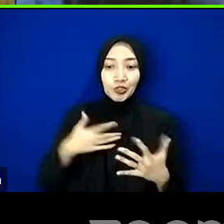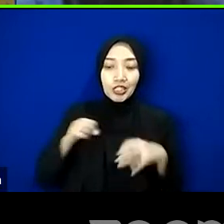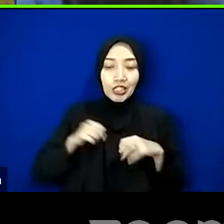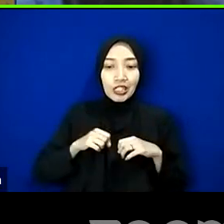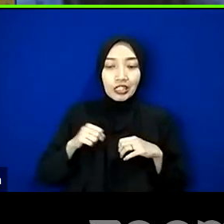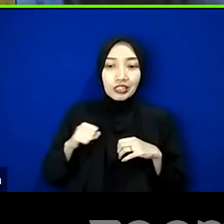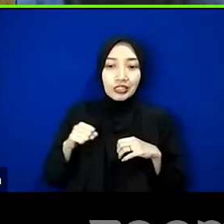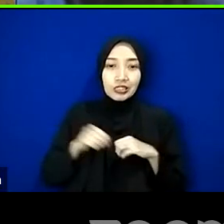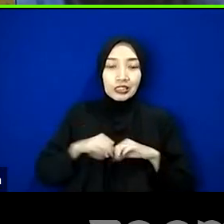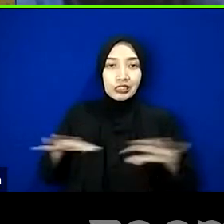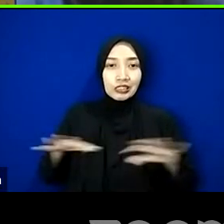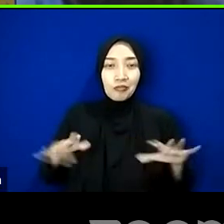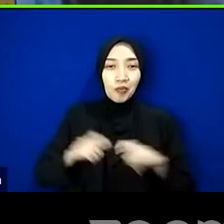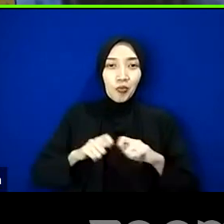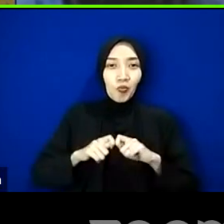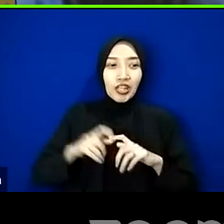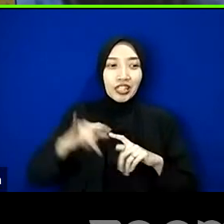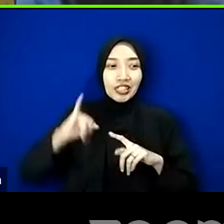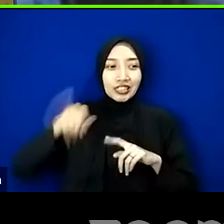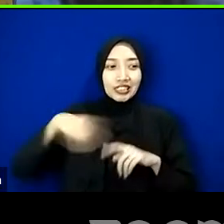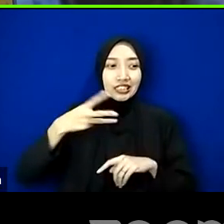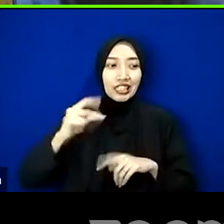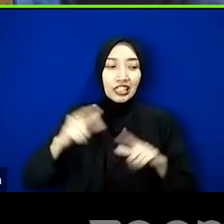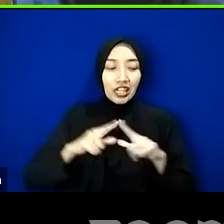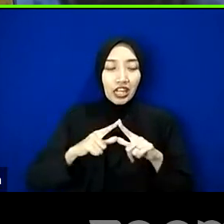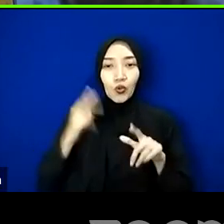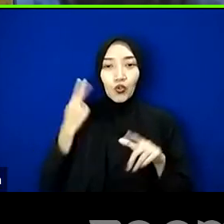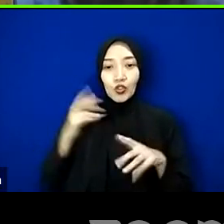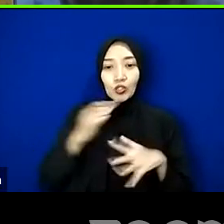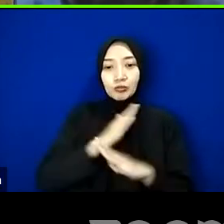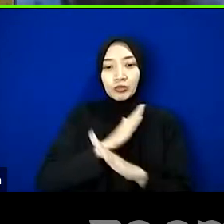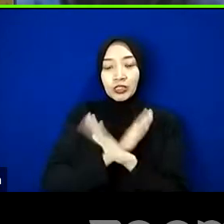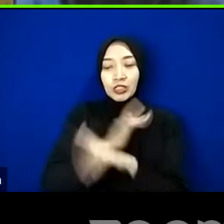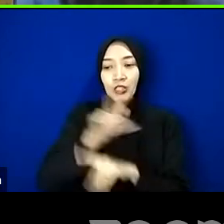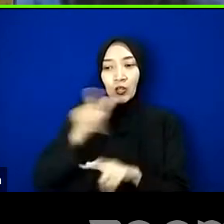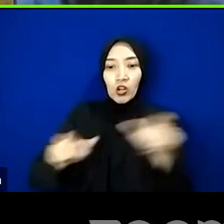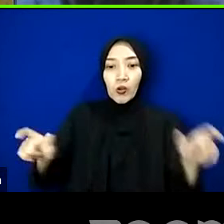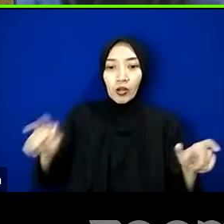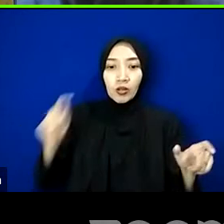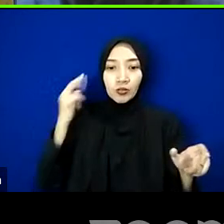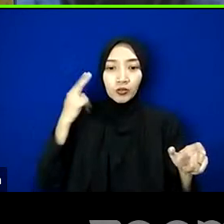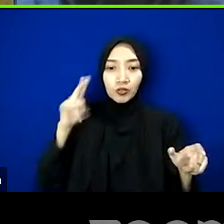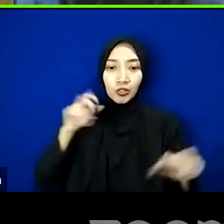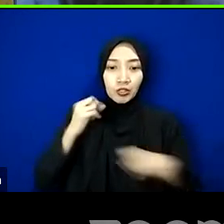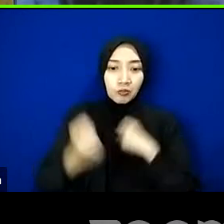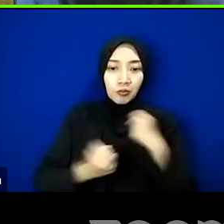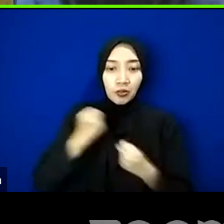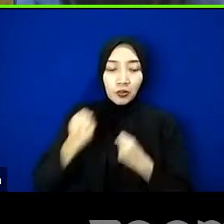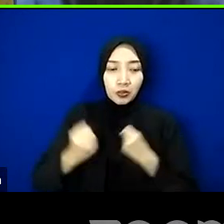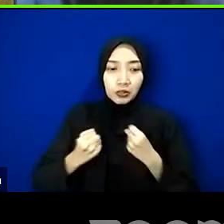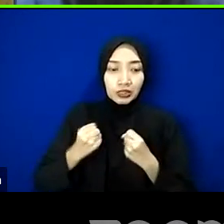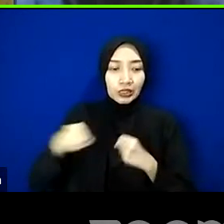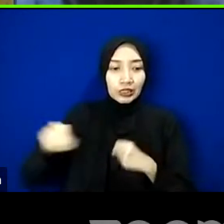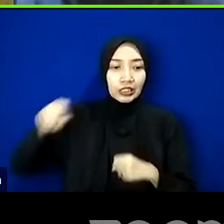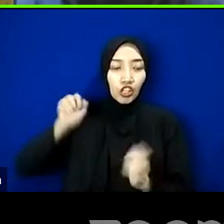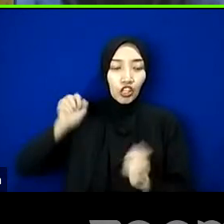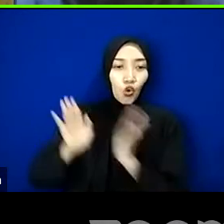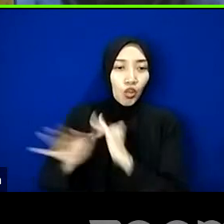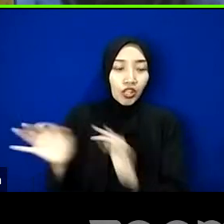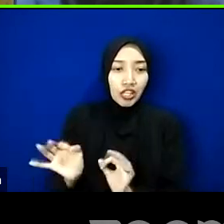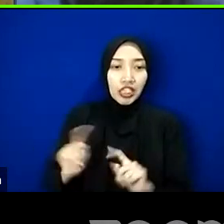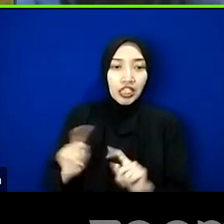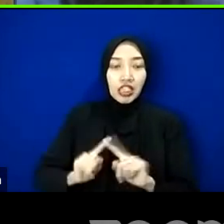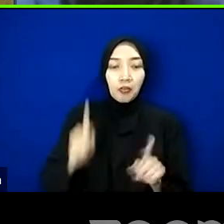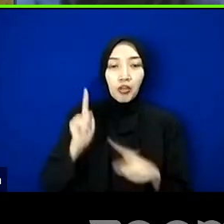in preventing people to commit crime or something like that. But if we actually see on the data, if we actually see